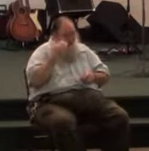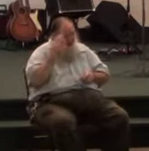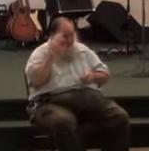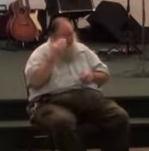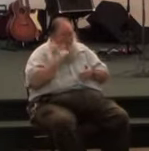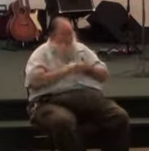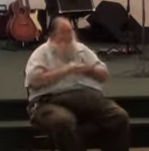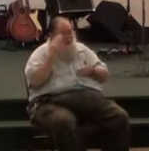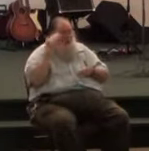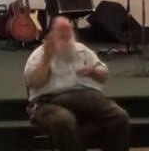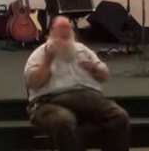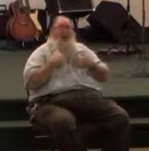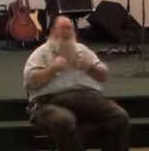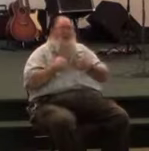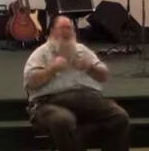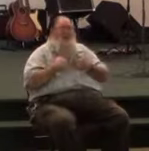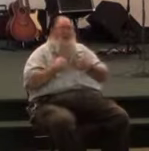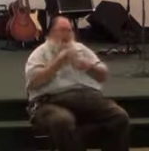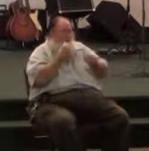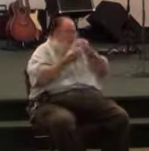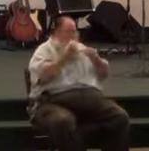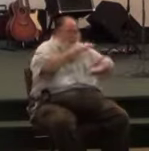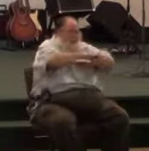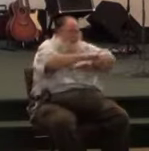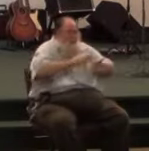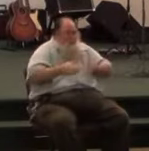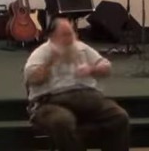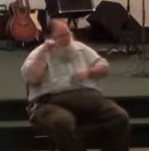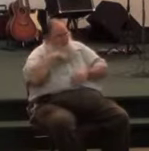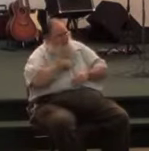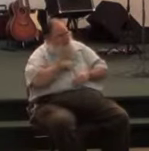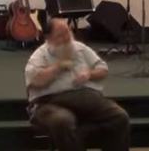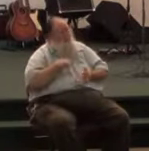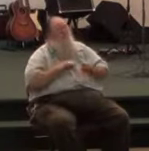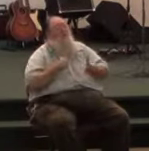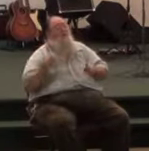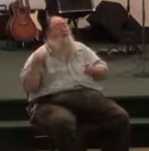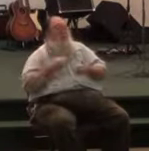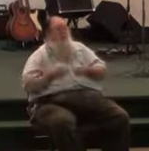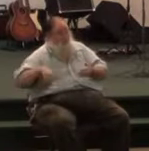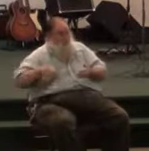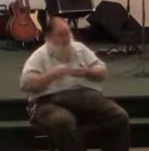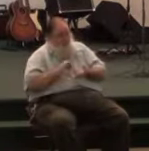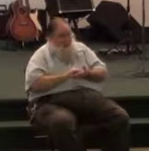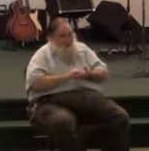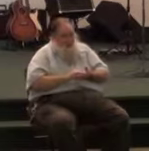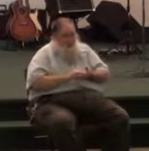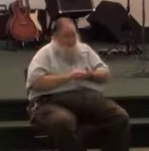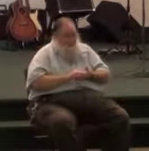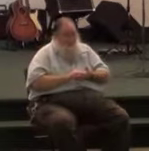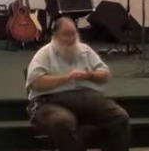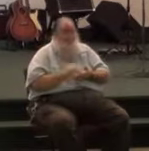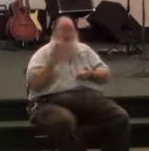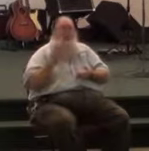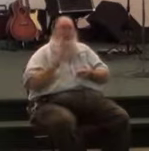banquet table prepared for us. But until we get to that place, he used his